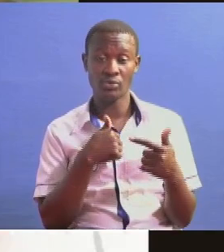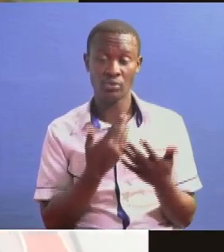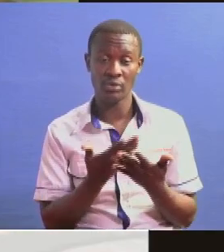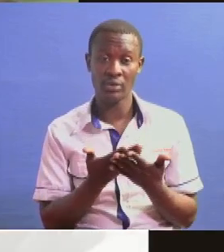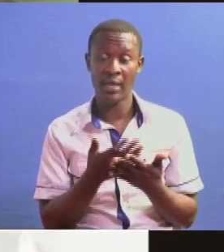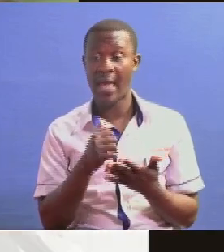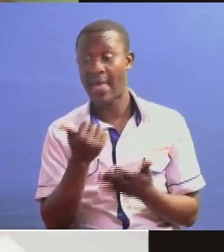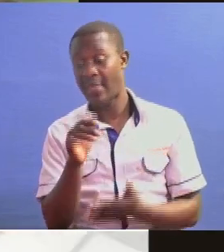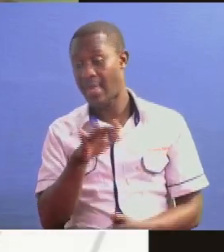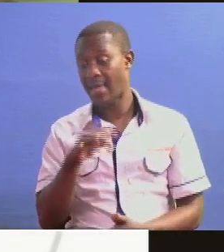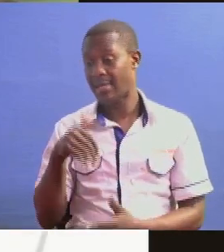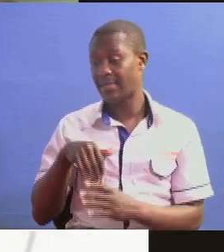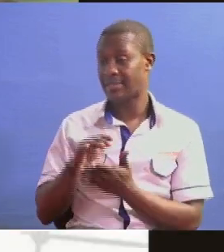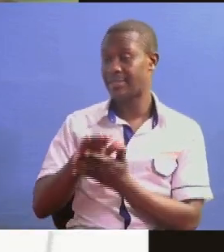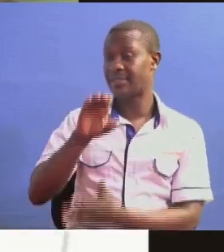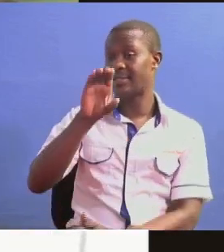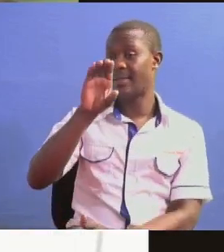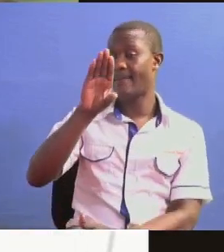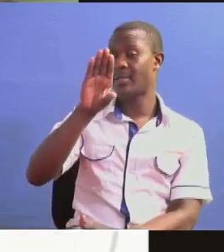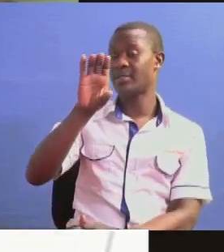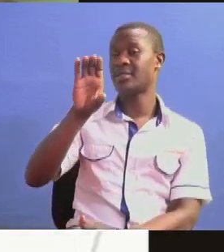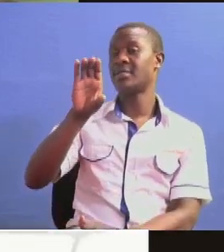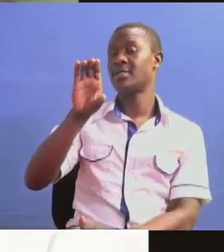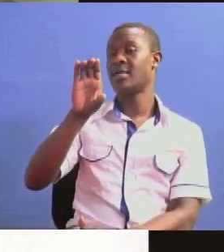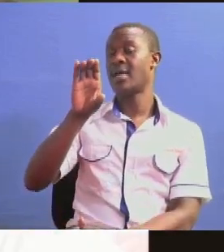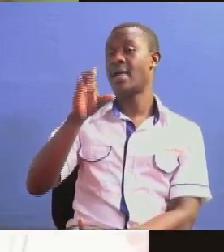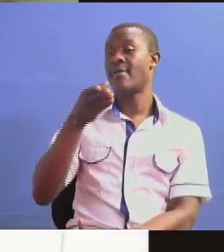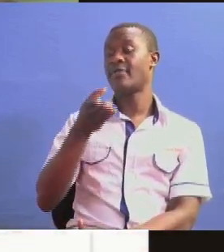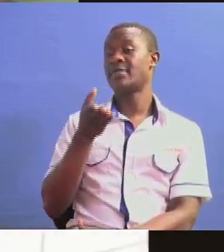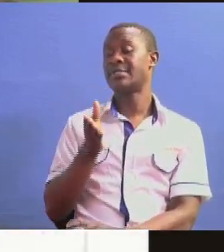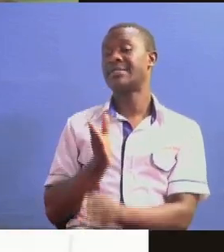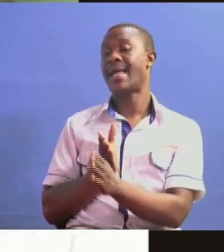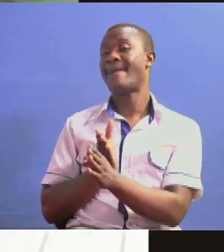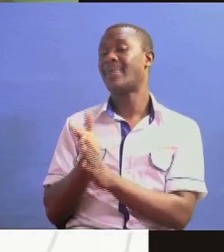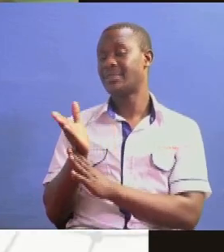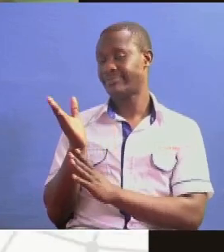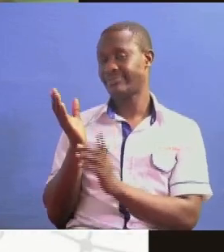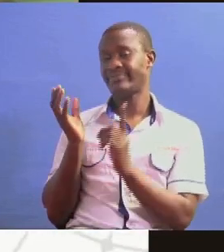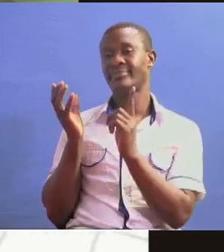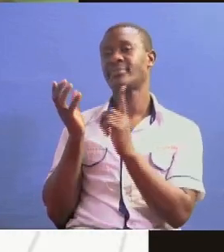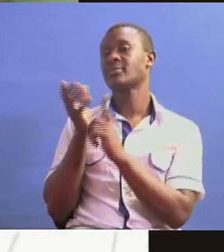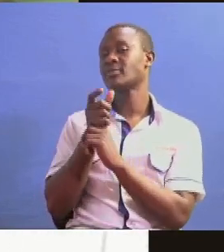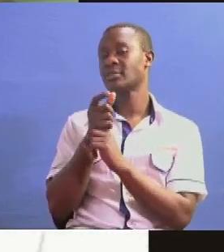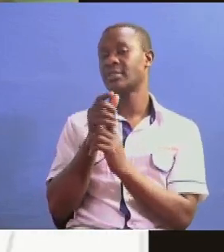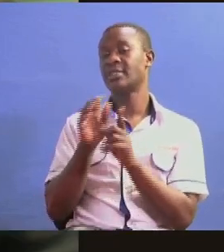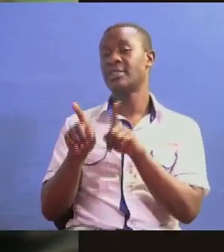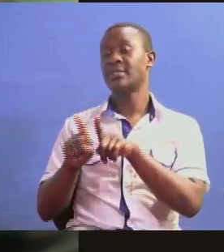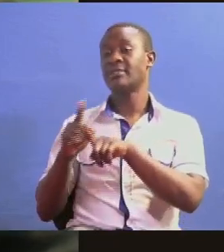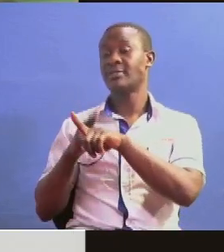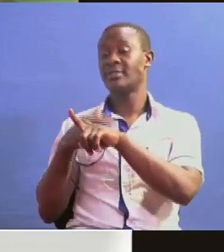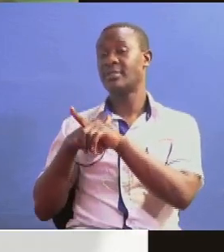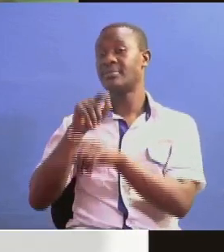funding other areas in CBC. And therefore, this is a major achievement. At the same time,